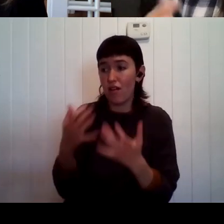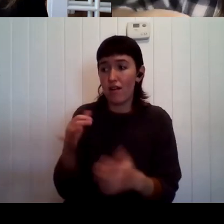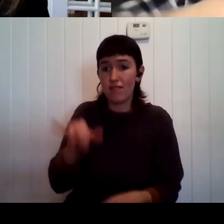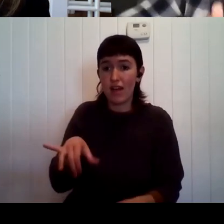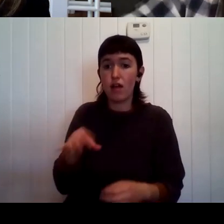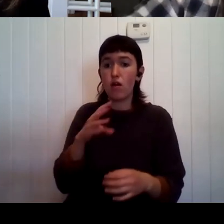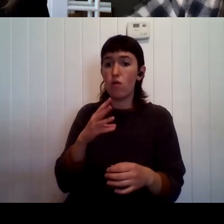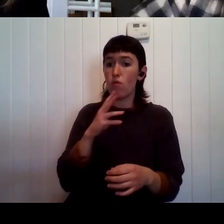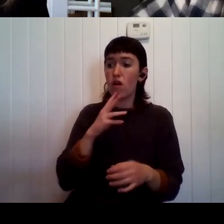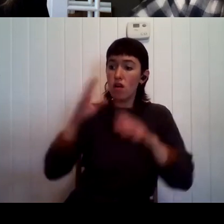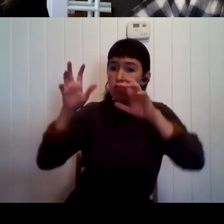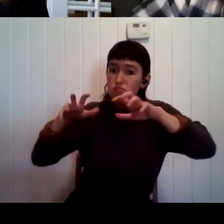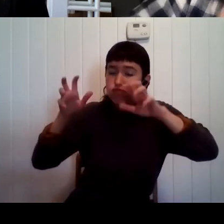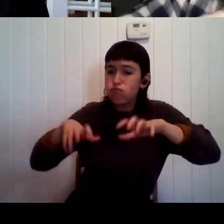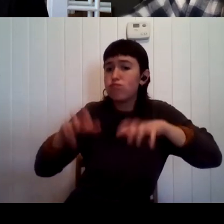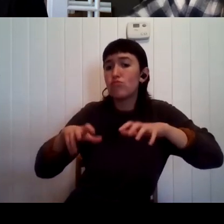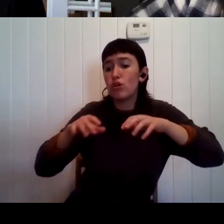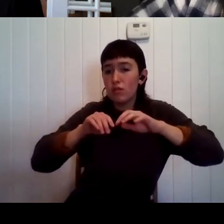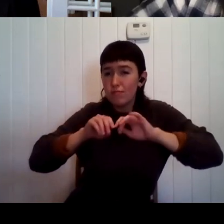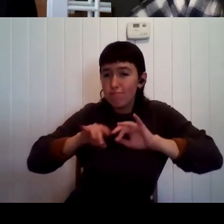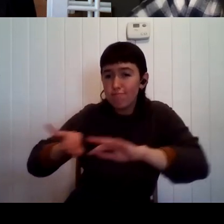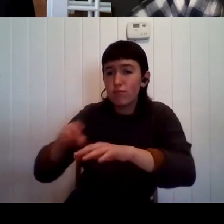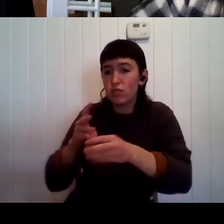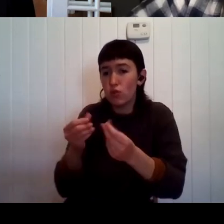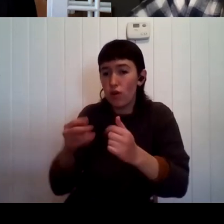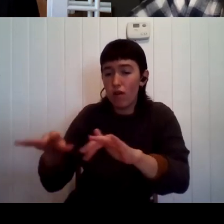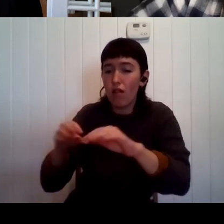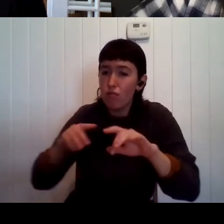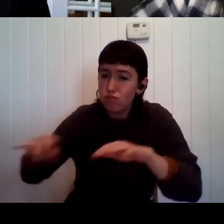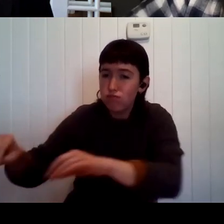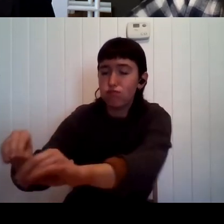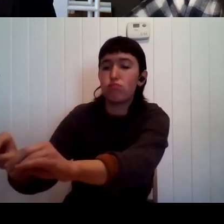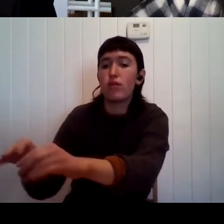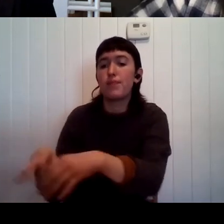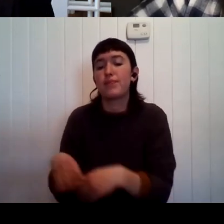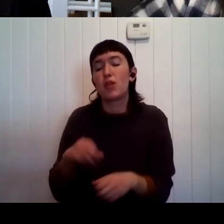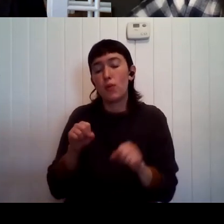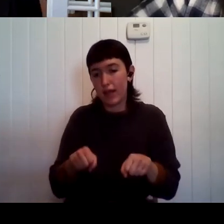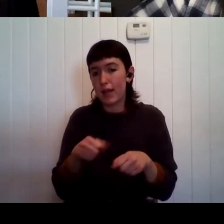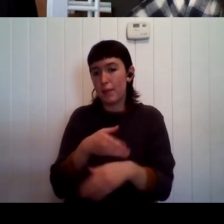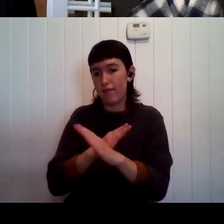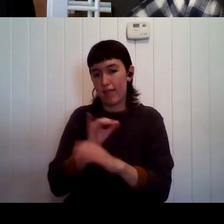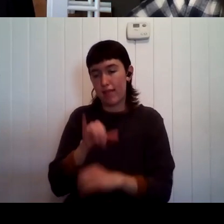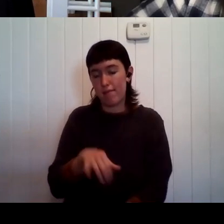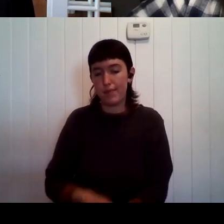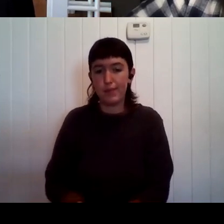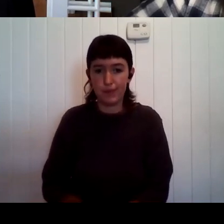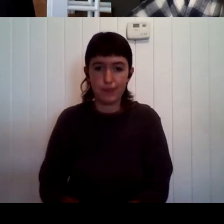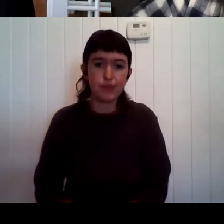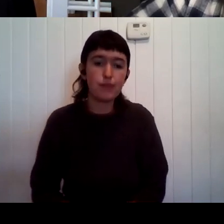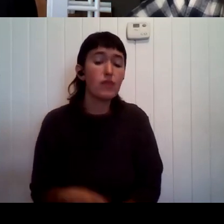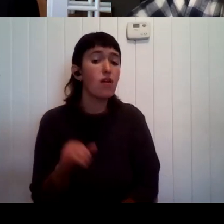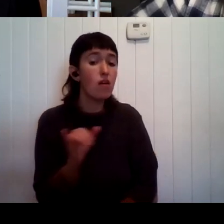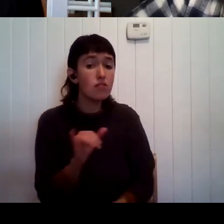wouldn't be too hard to implement. So check that out. For sure. There's also a video for